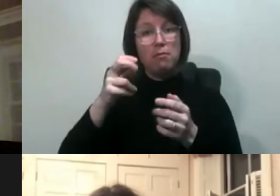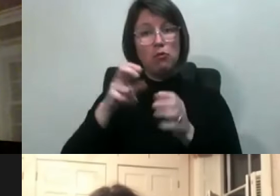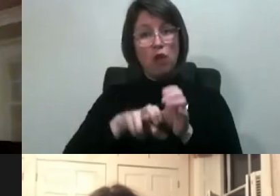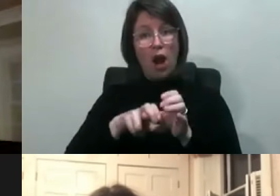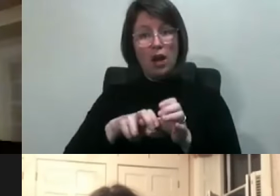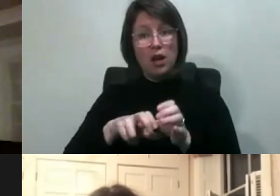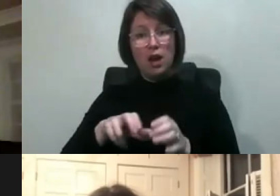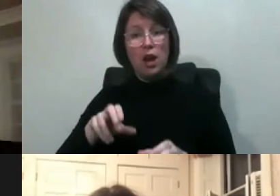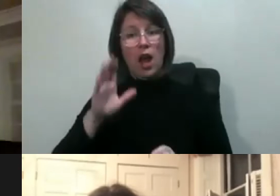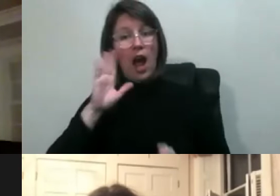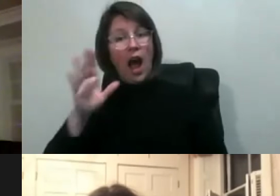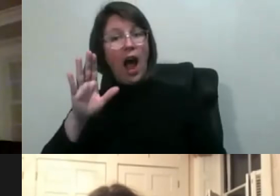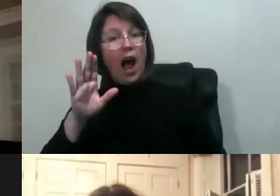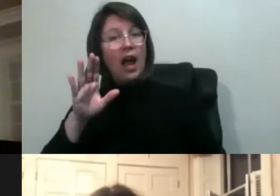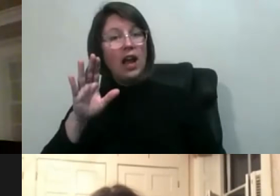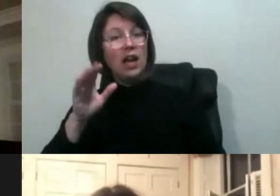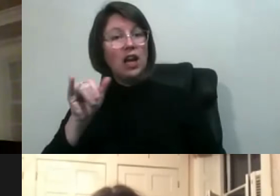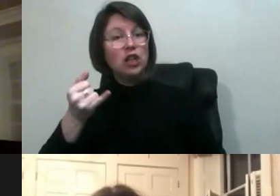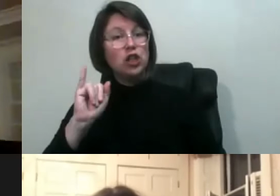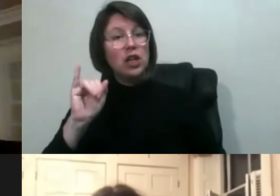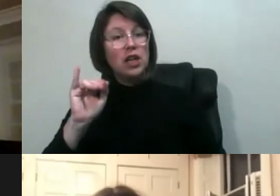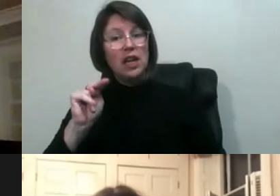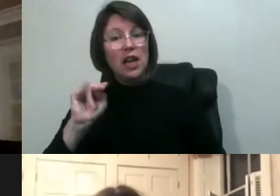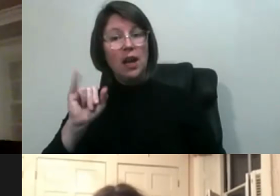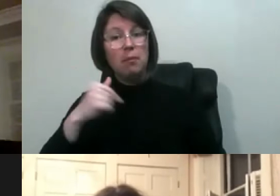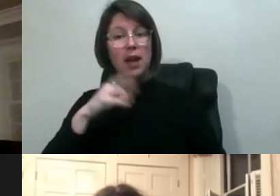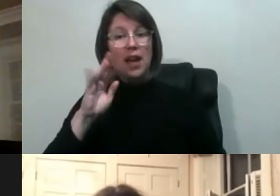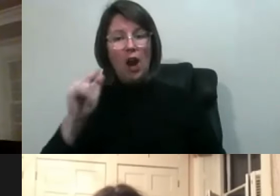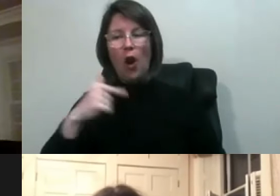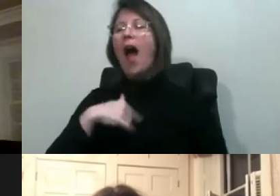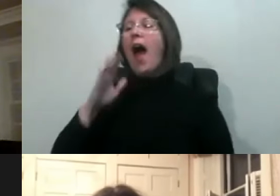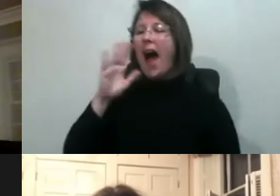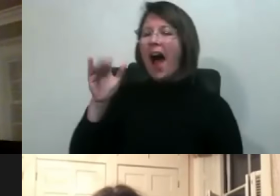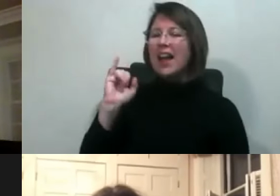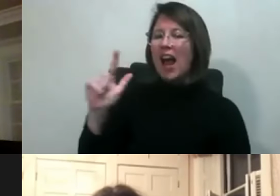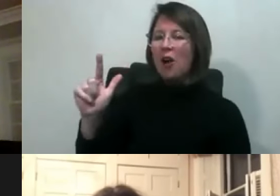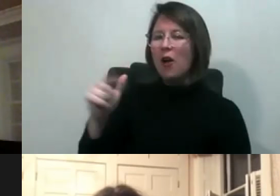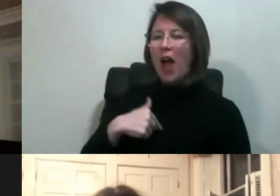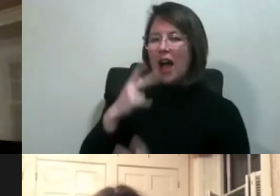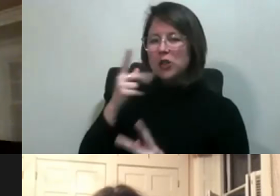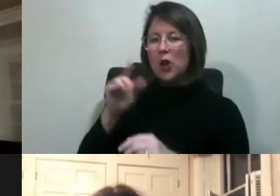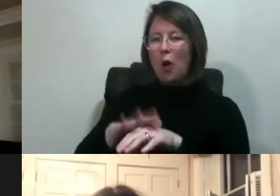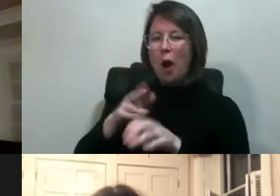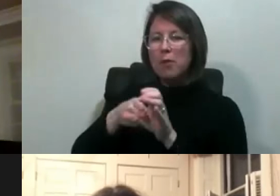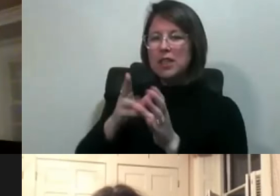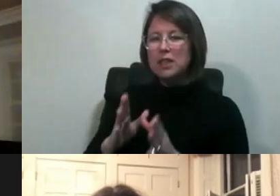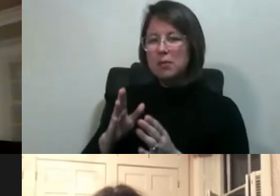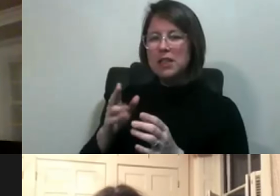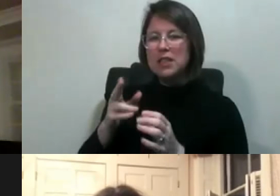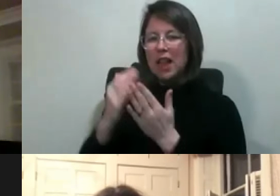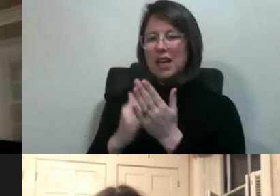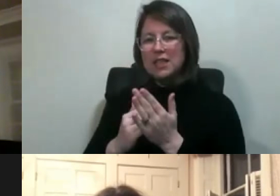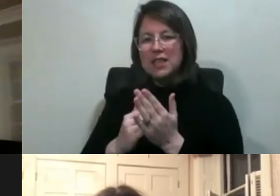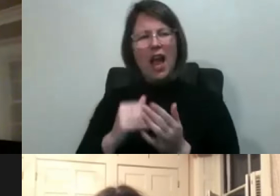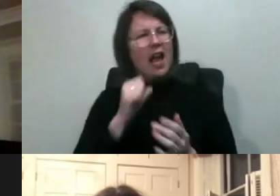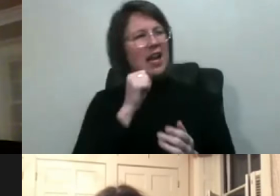Hi, Jeannie, it's Carol. Yeah, hi, Carol. I saw you on the participant list. I figured you were going to answer me. I haven't seen you in a long time.